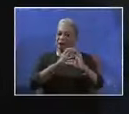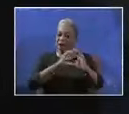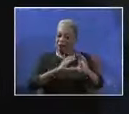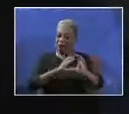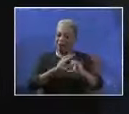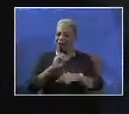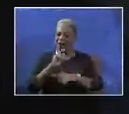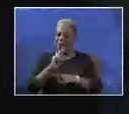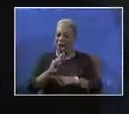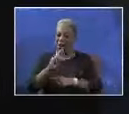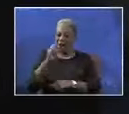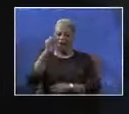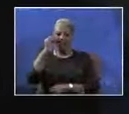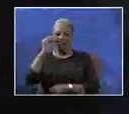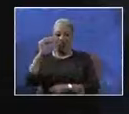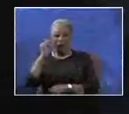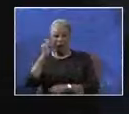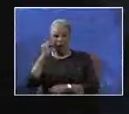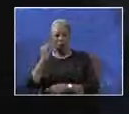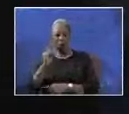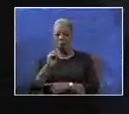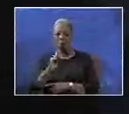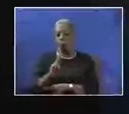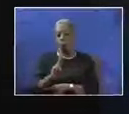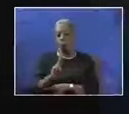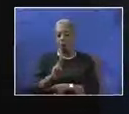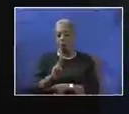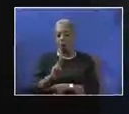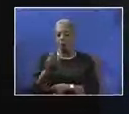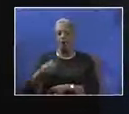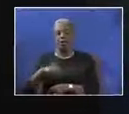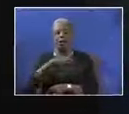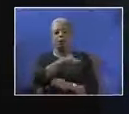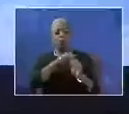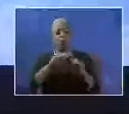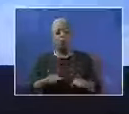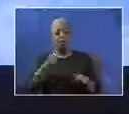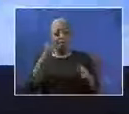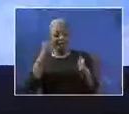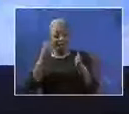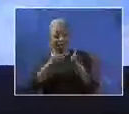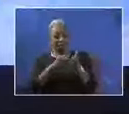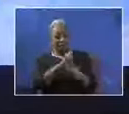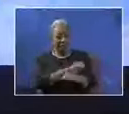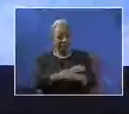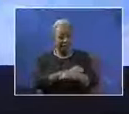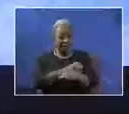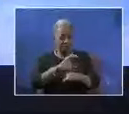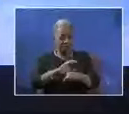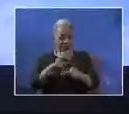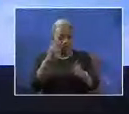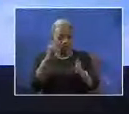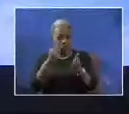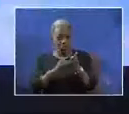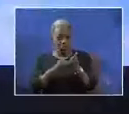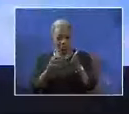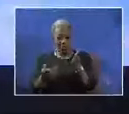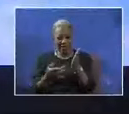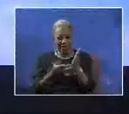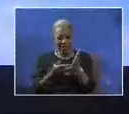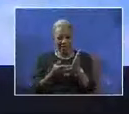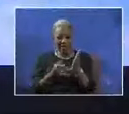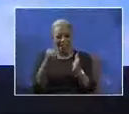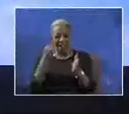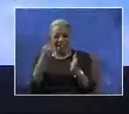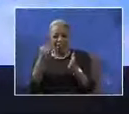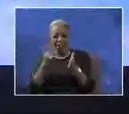St. Stephen Church or any other church and we can see all of our technology and look at all the technology. Look at all the wizardry